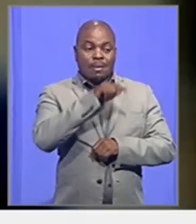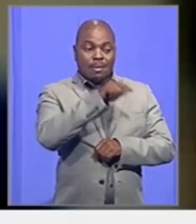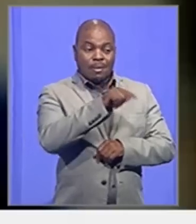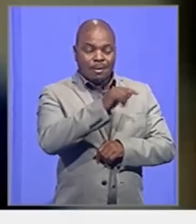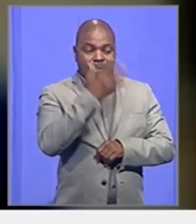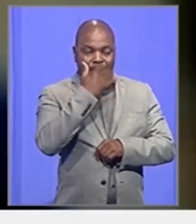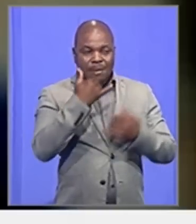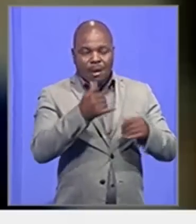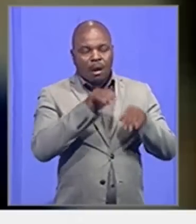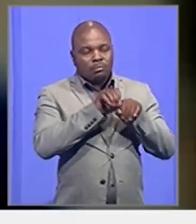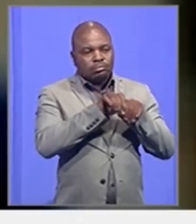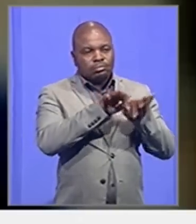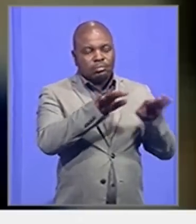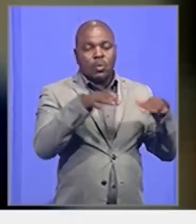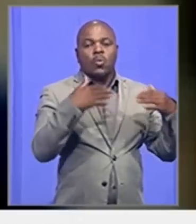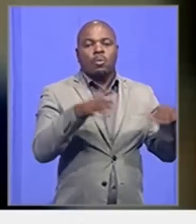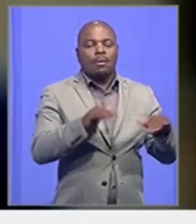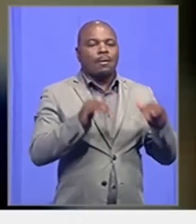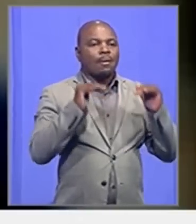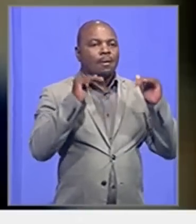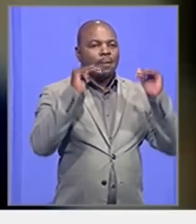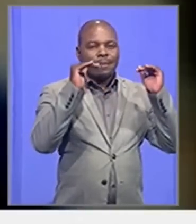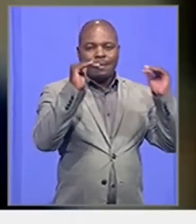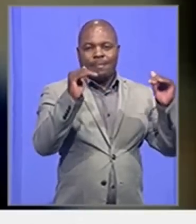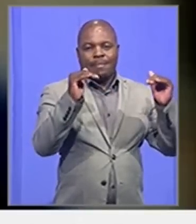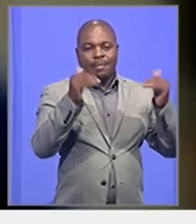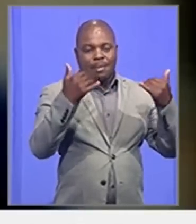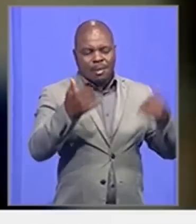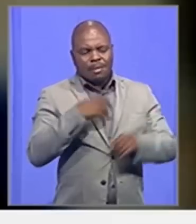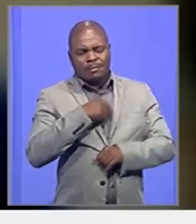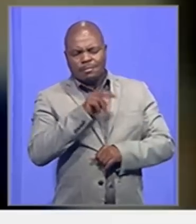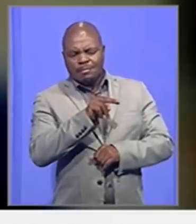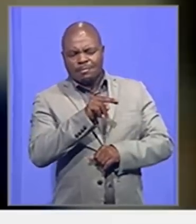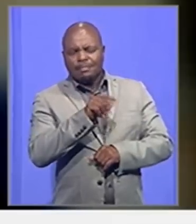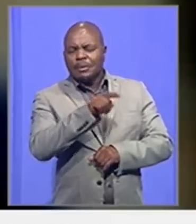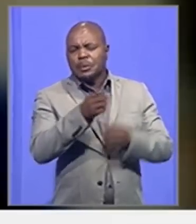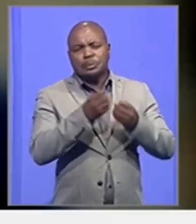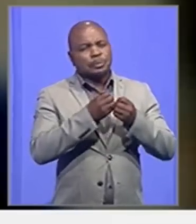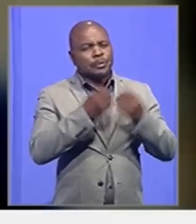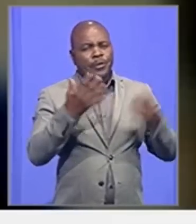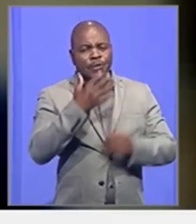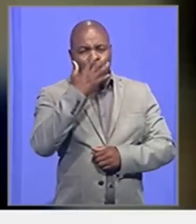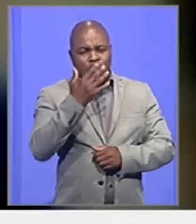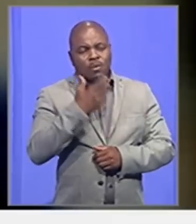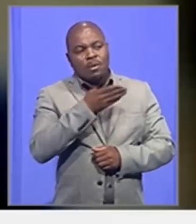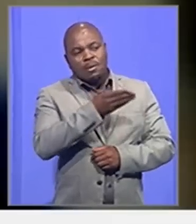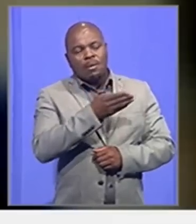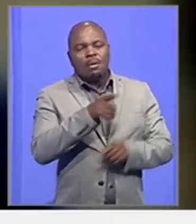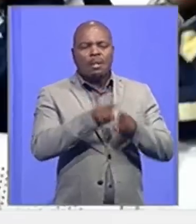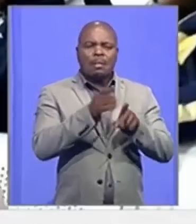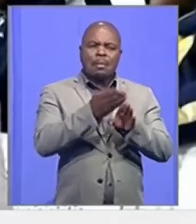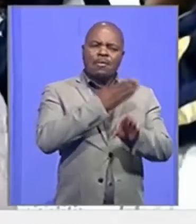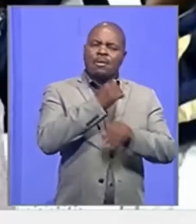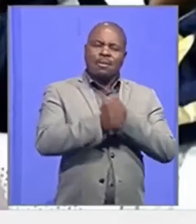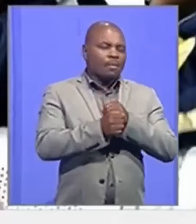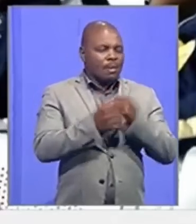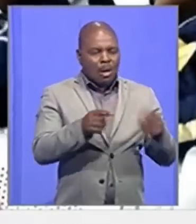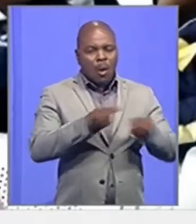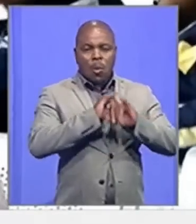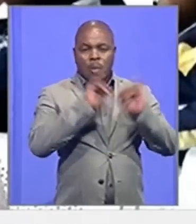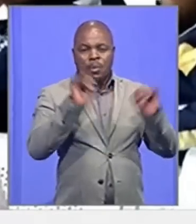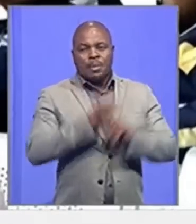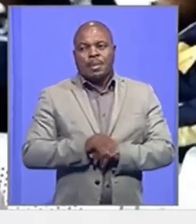is right now at a high level. And what that tells us is that there's really a lot of flu around compared to previous years. NICD